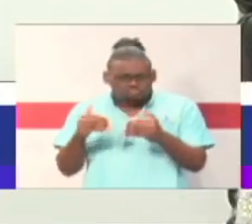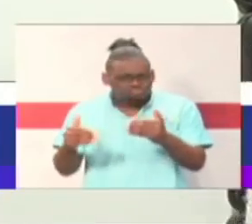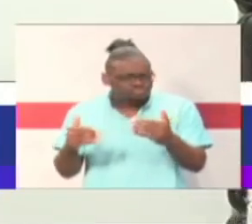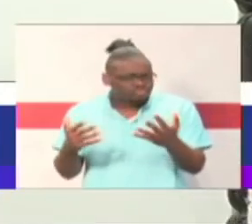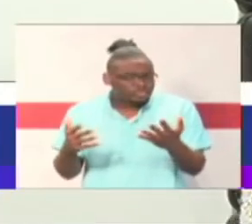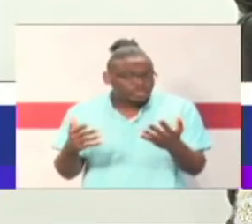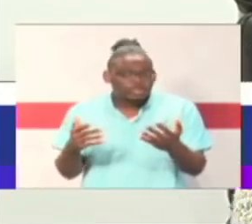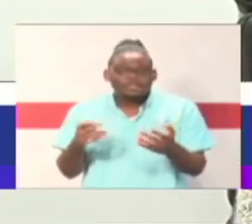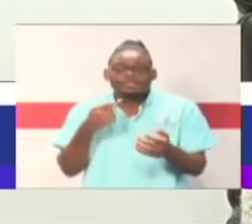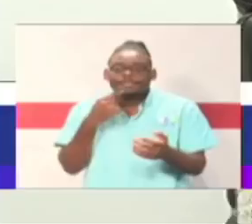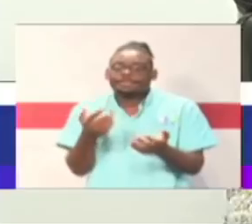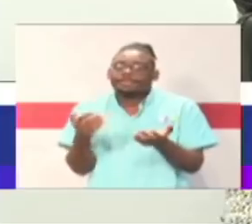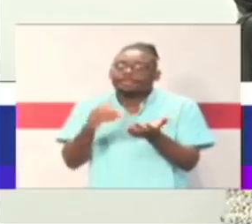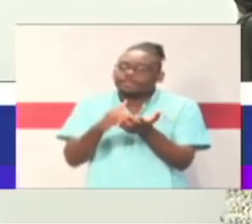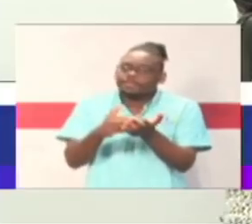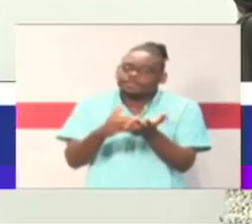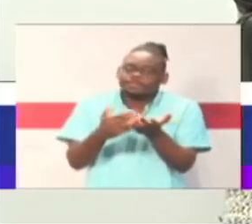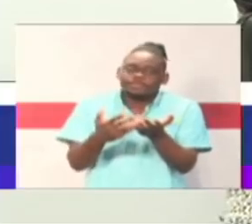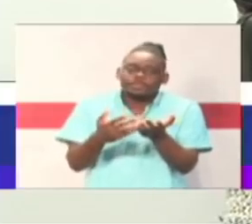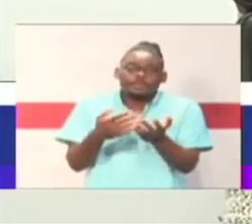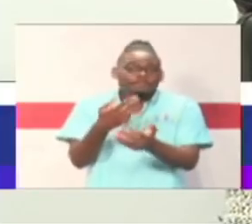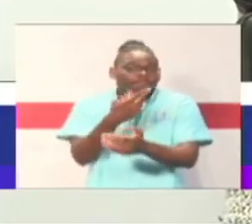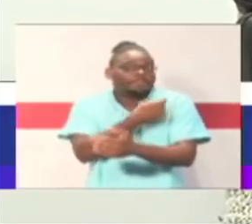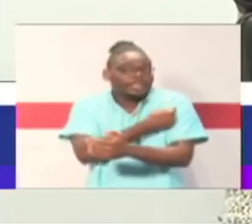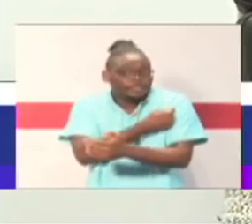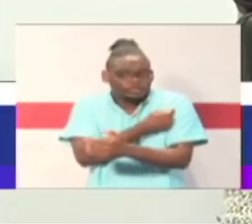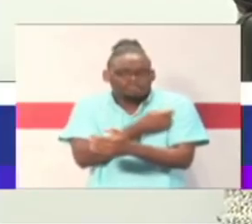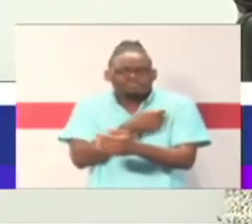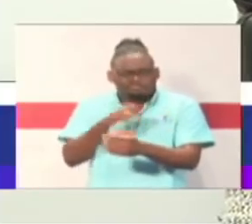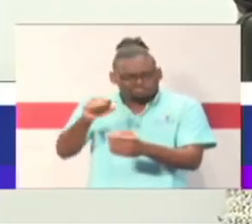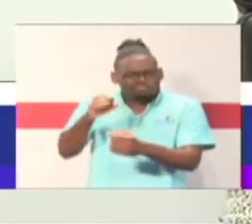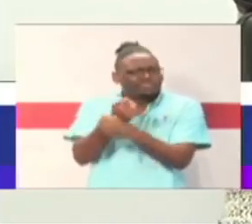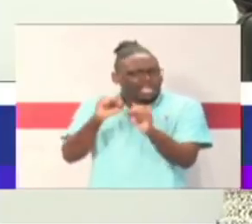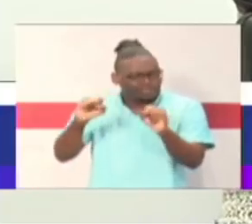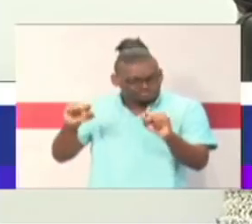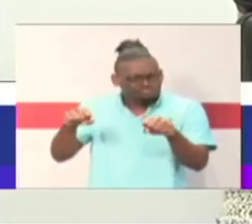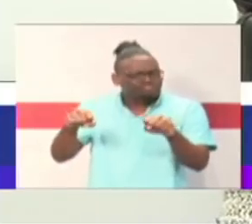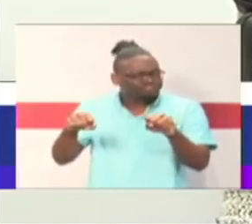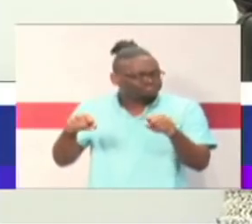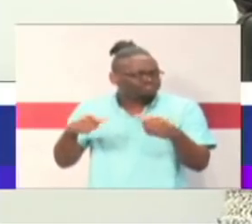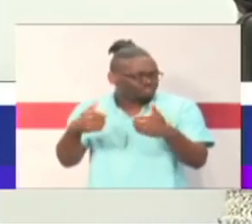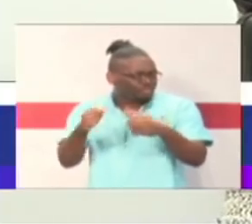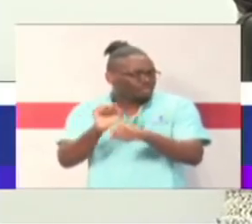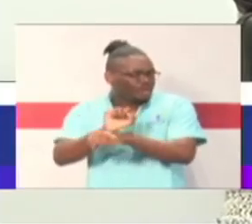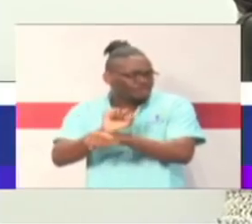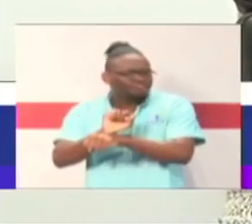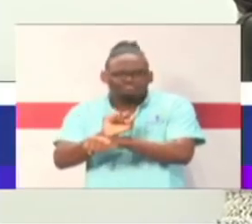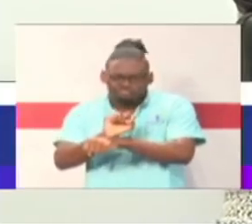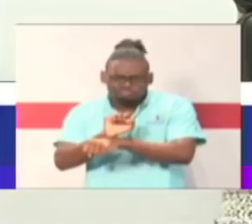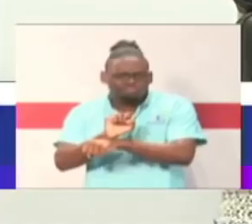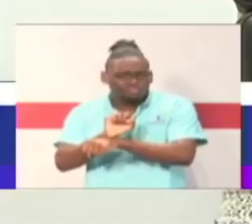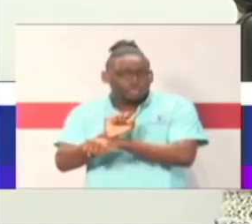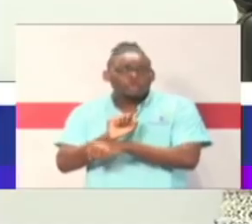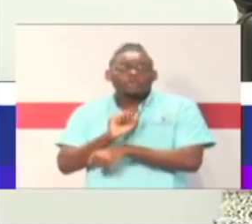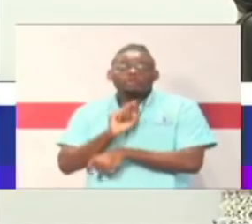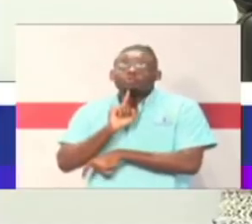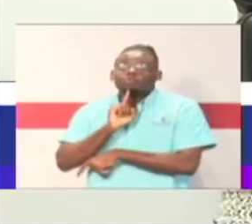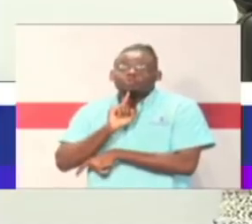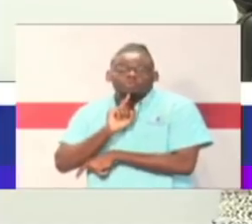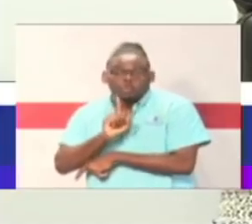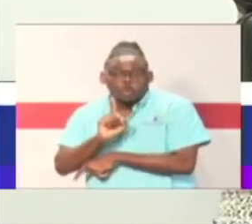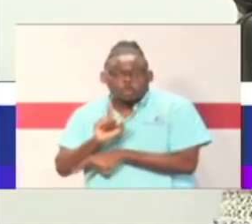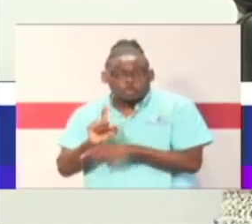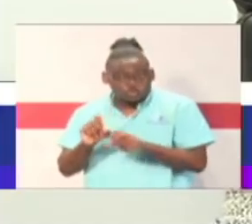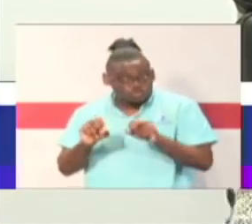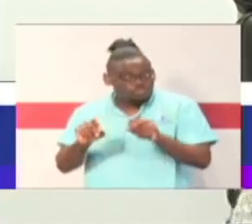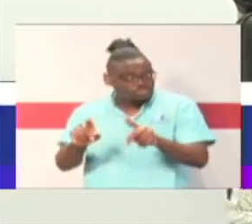vaccines are the safe, effective, and sure way of reducing hospitalizations as